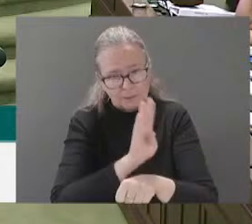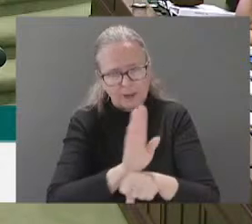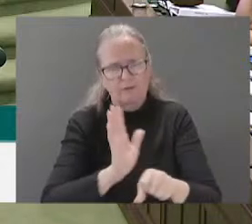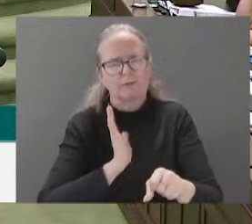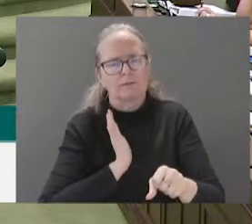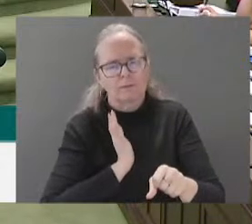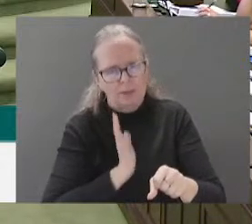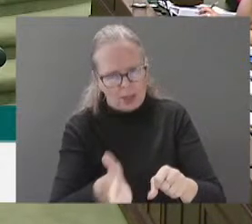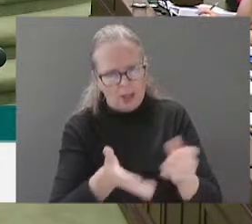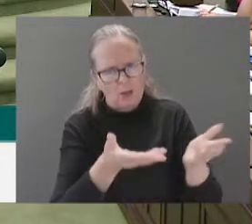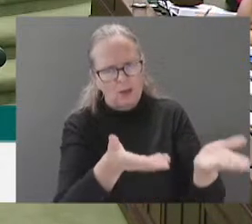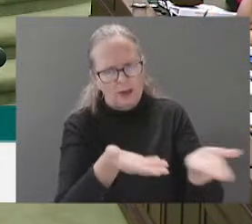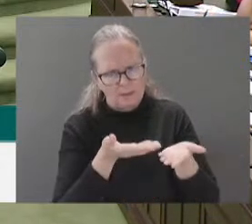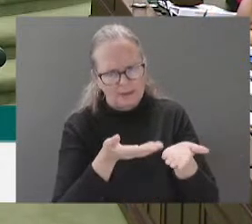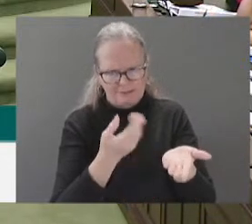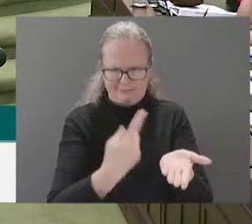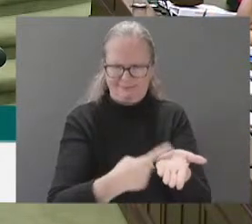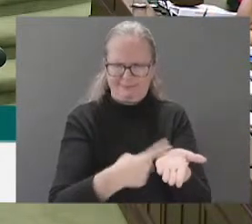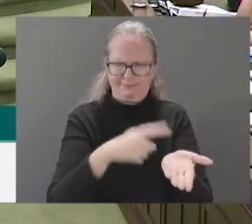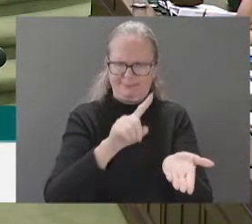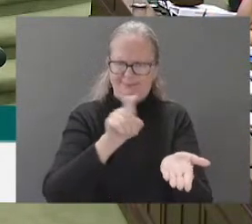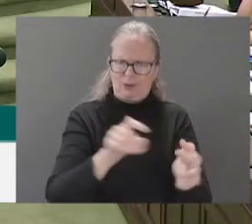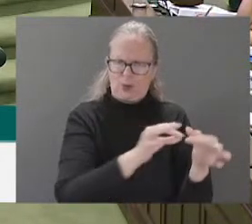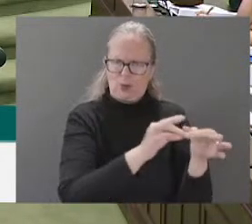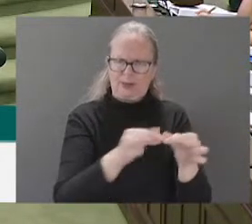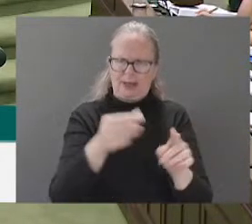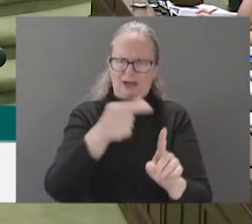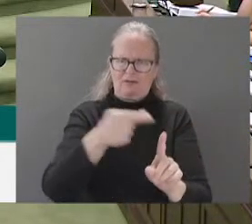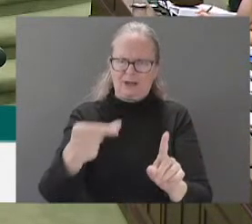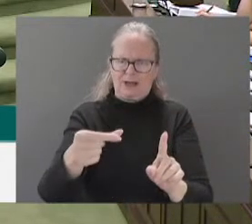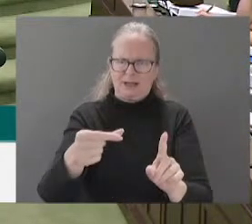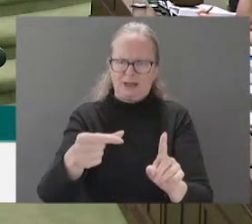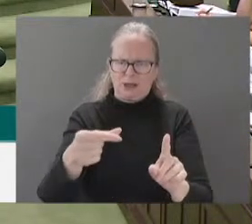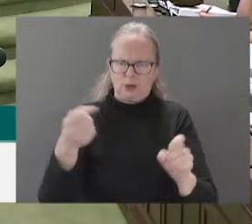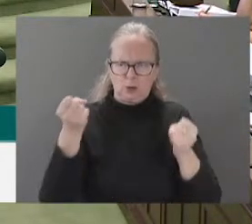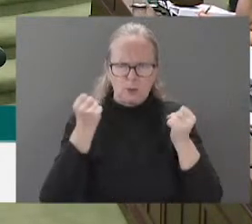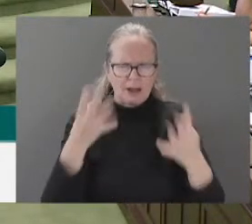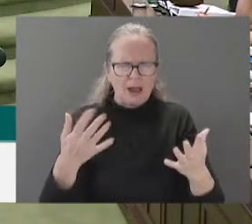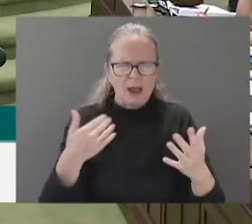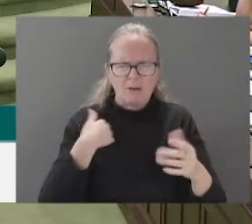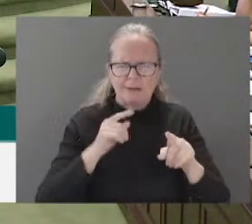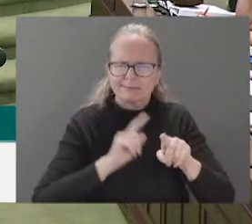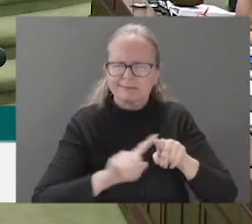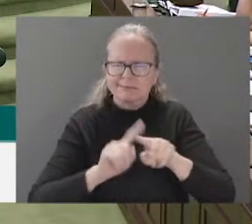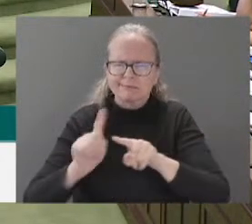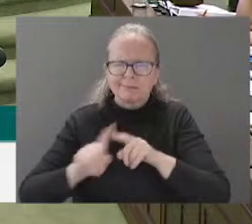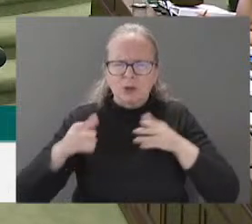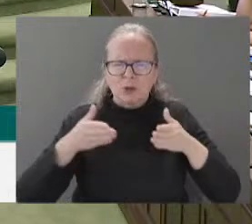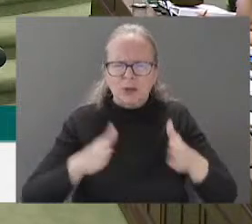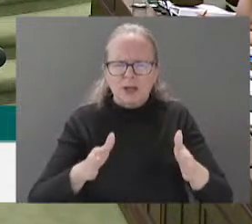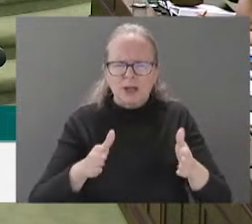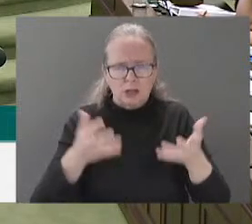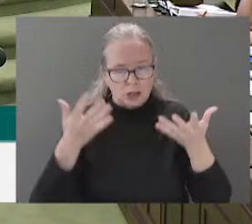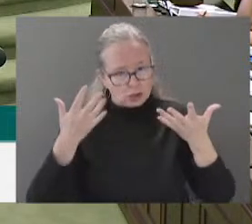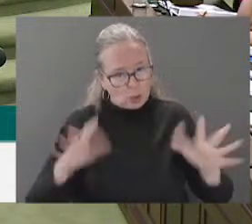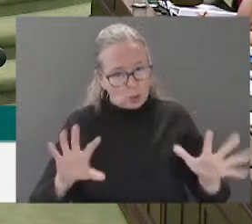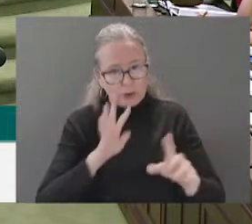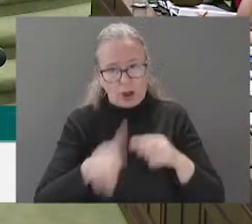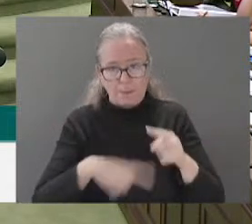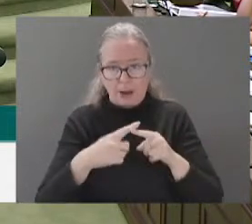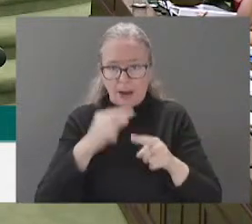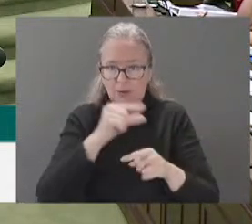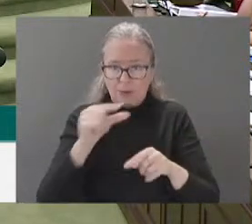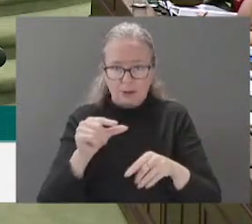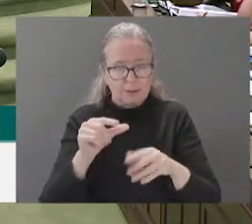there are many creative ways to make that happen if he doesn't want to uh then we will continue to move on to other questions The Honorable Minister of